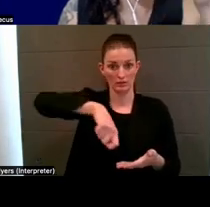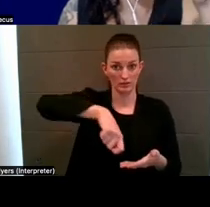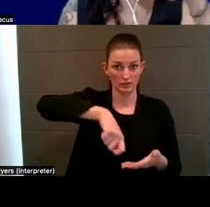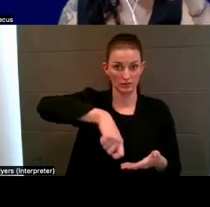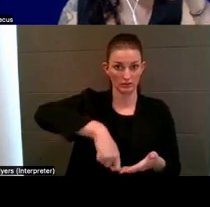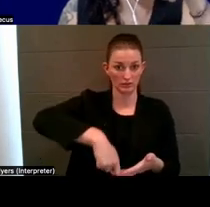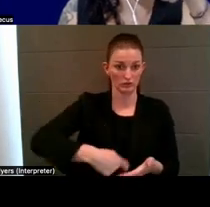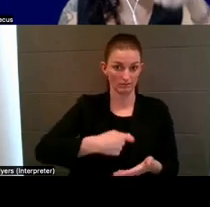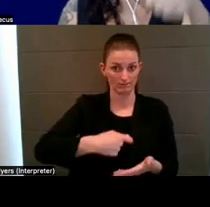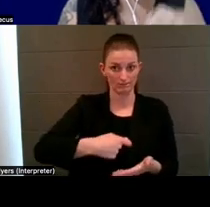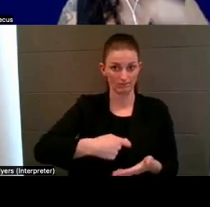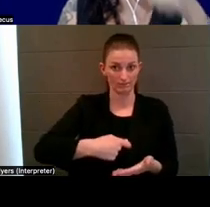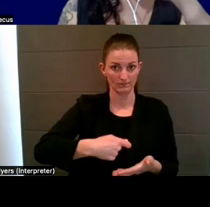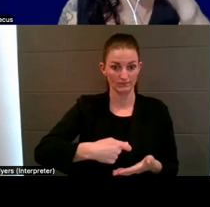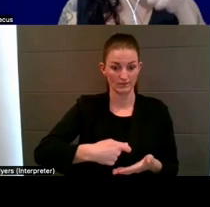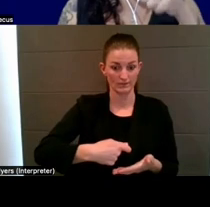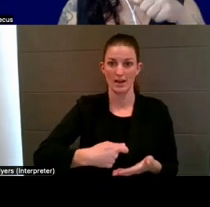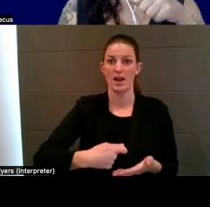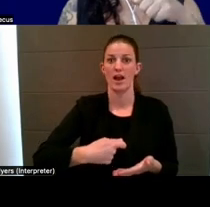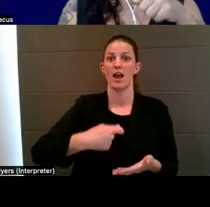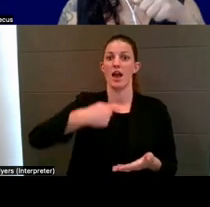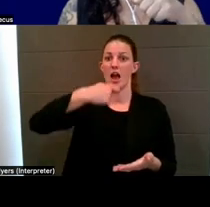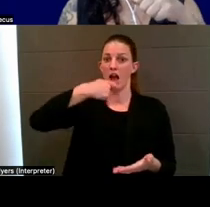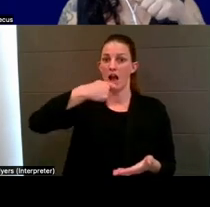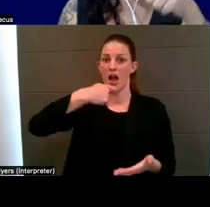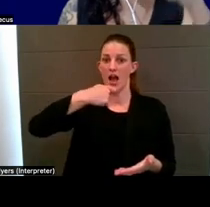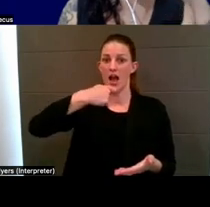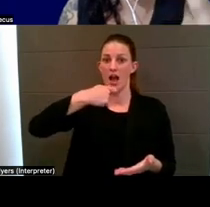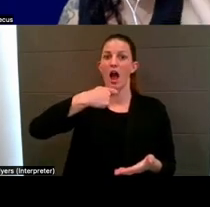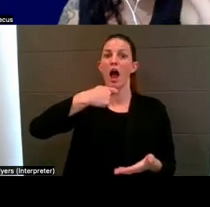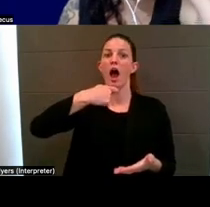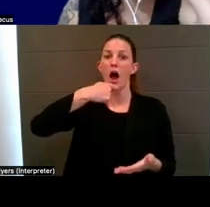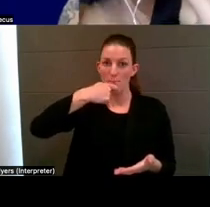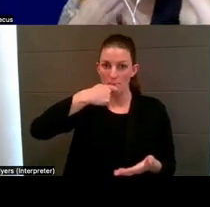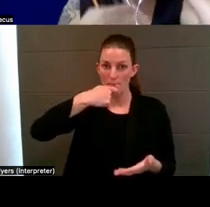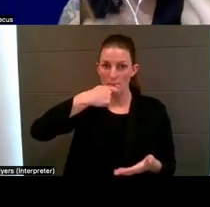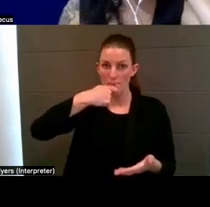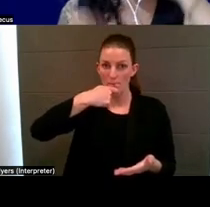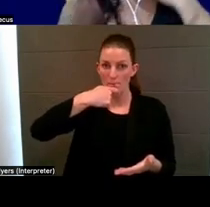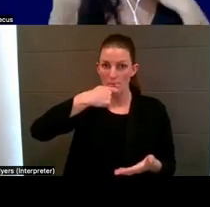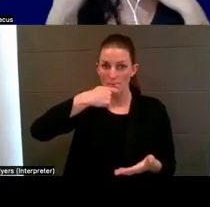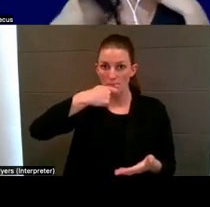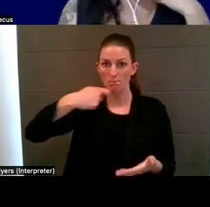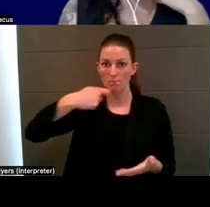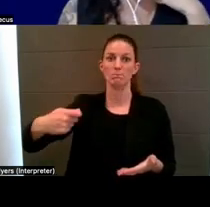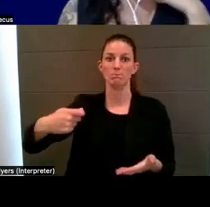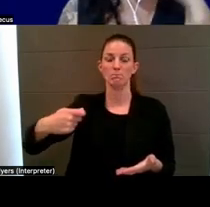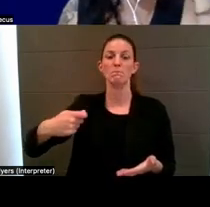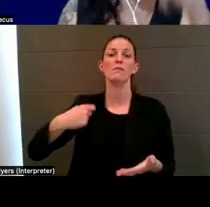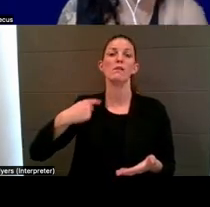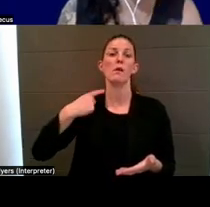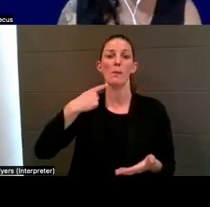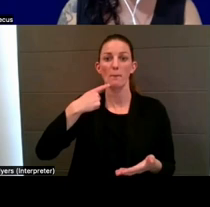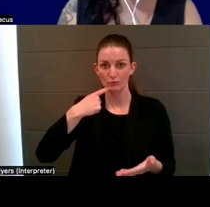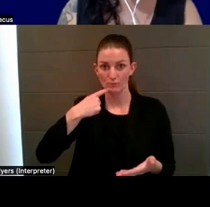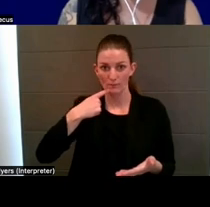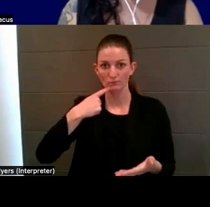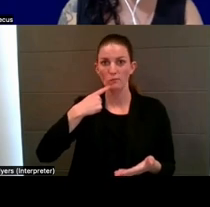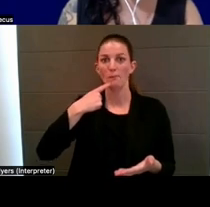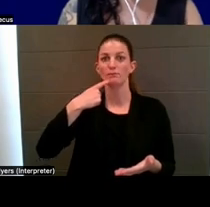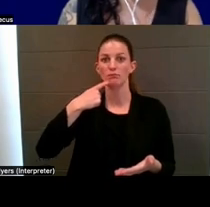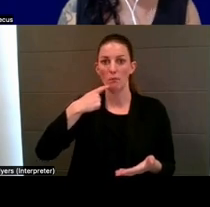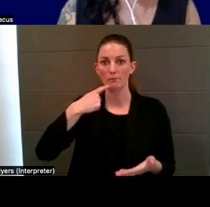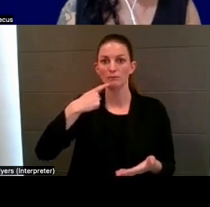bring it up to your mouth, take the food off the spoon, move it around your mouth and swallow it, and then put the spoon back